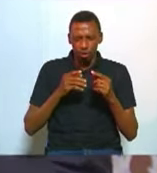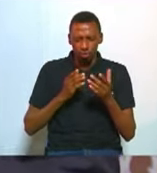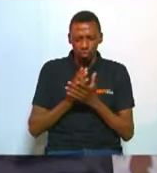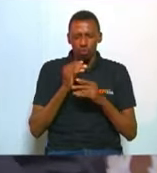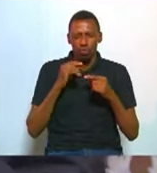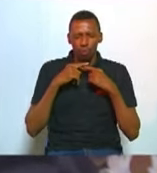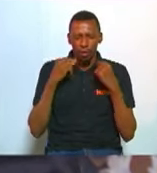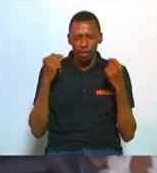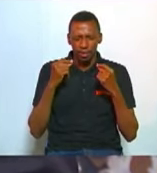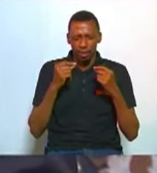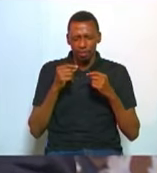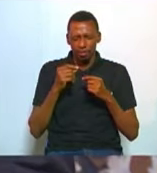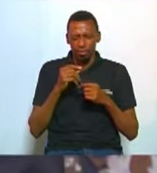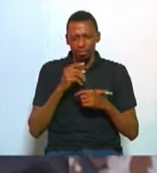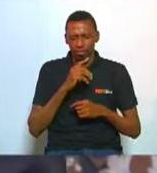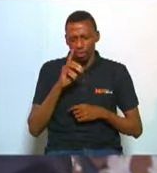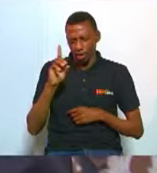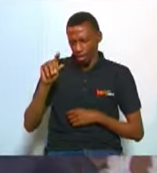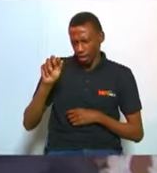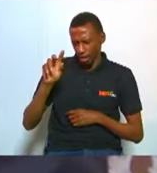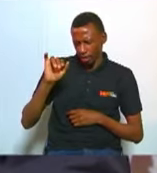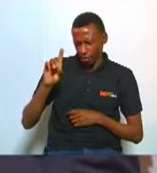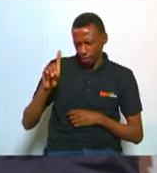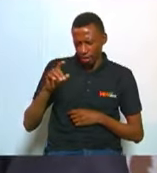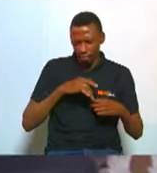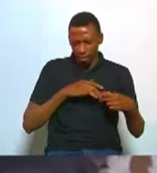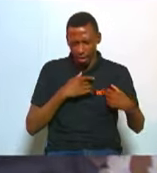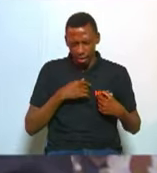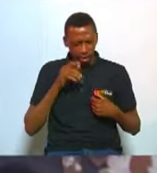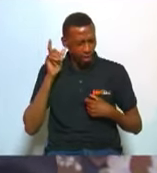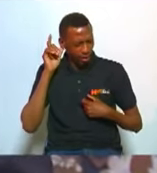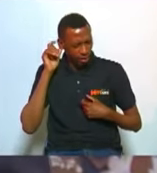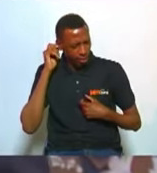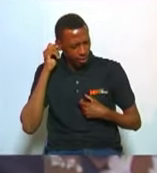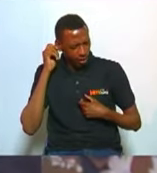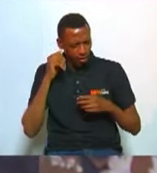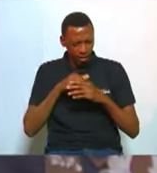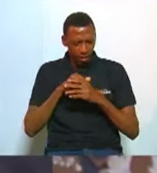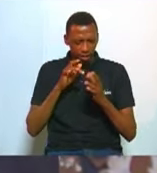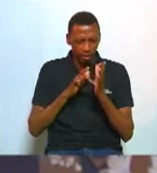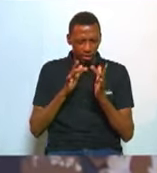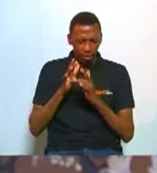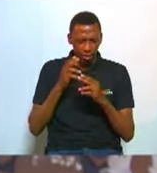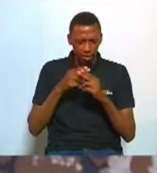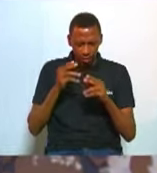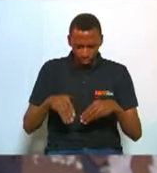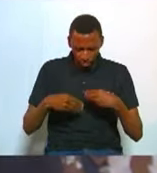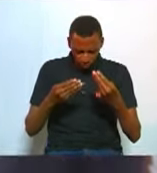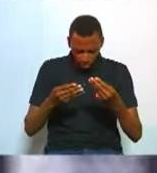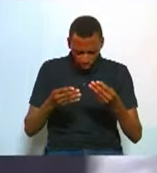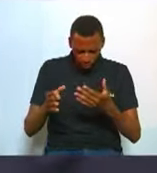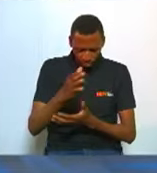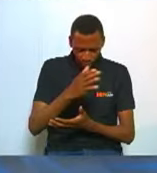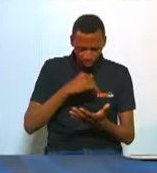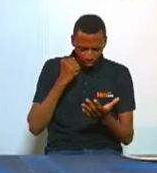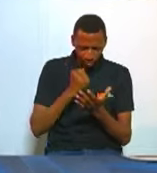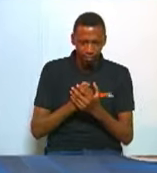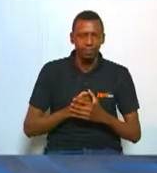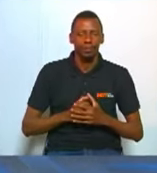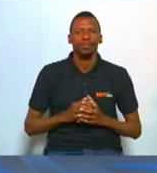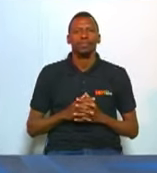us attentive hearts and listening ears. In Jesus' name, amen. Amen. Amen. Thank you,